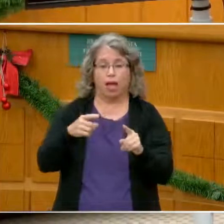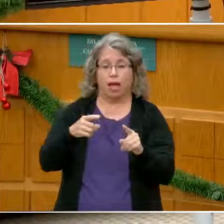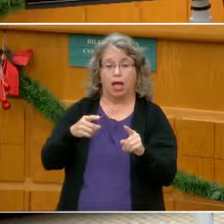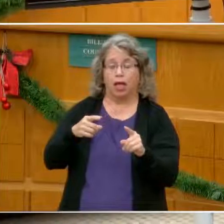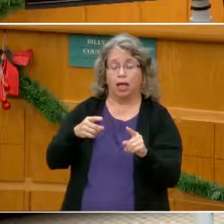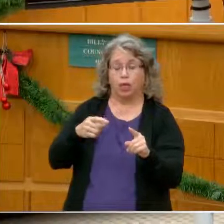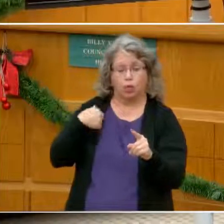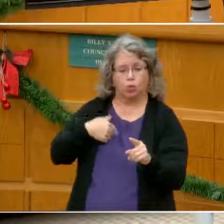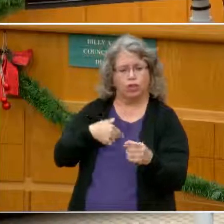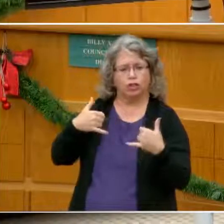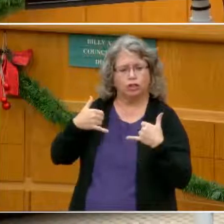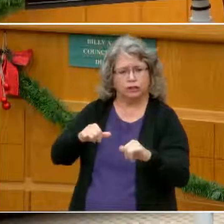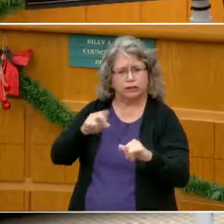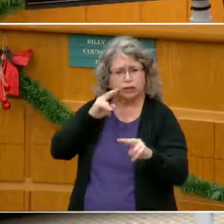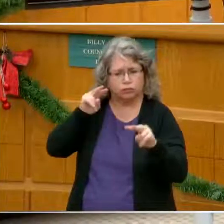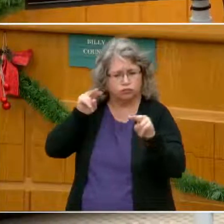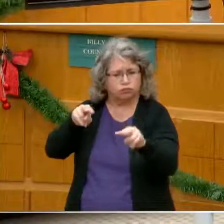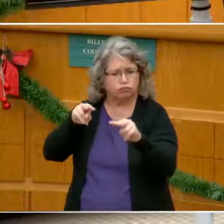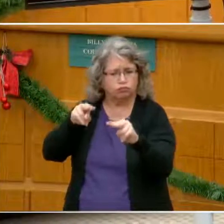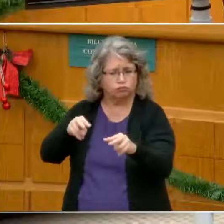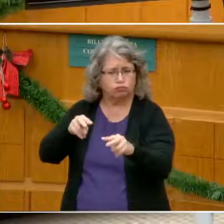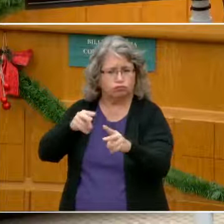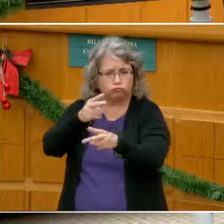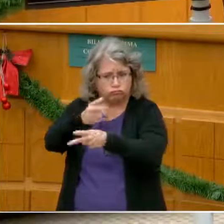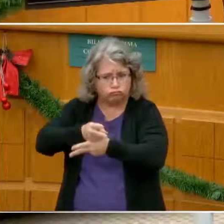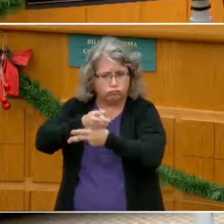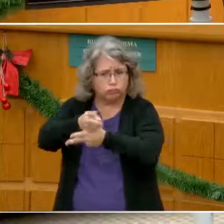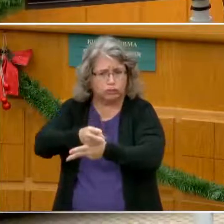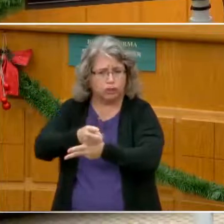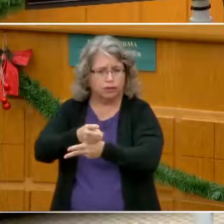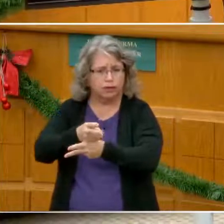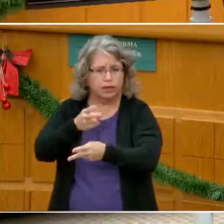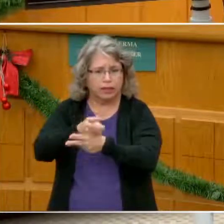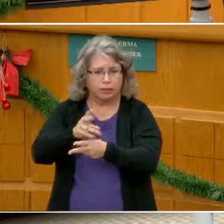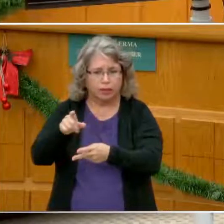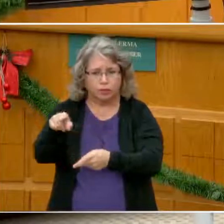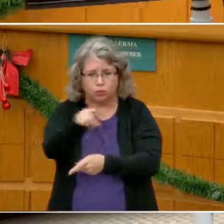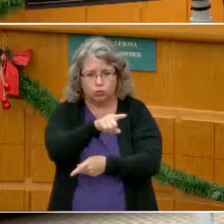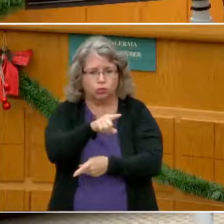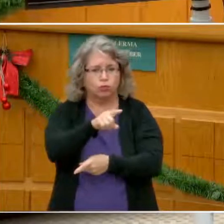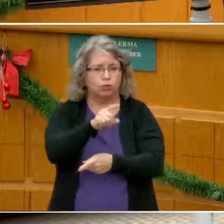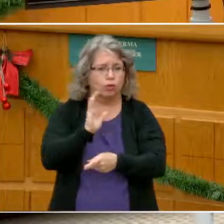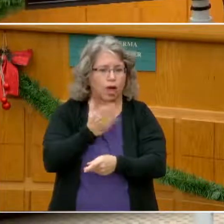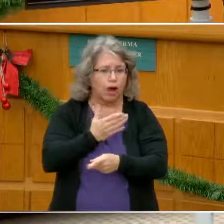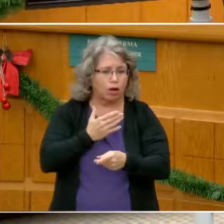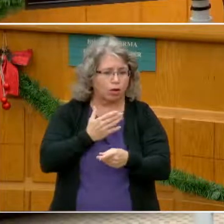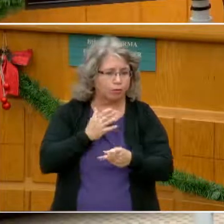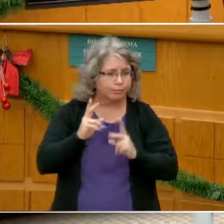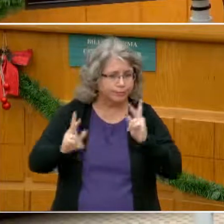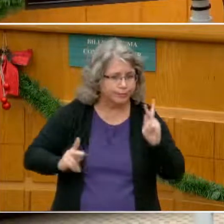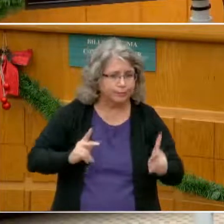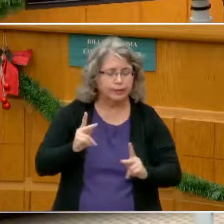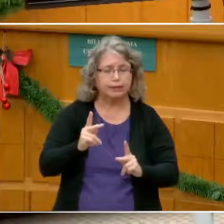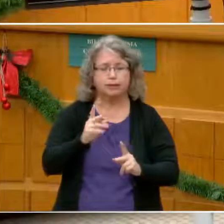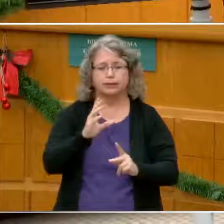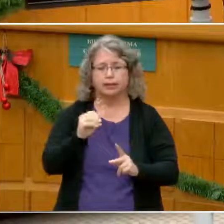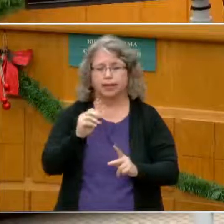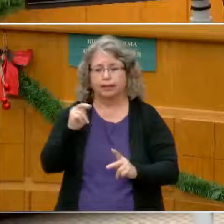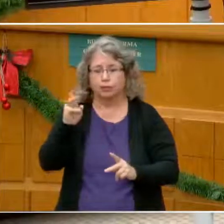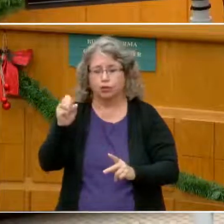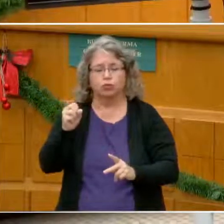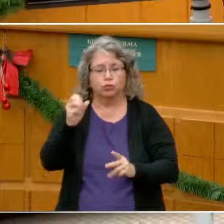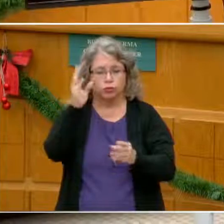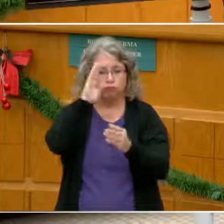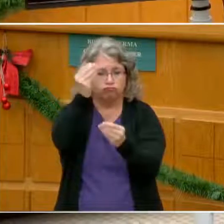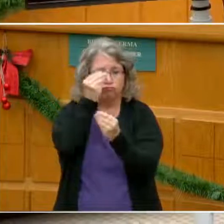in keeping our residents, and of course you, the media, of any breaking news via all the social media platforms we have, both the City of